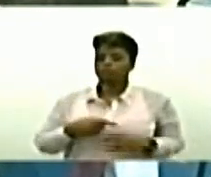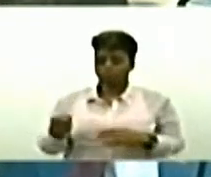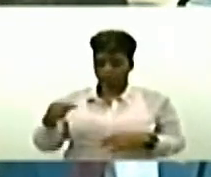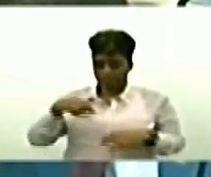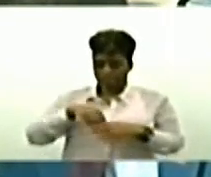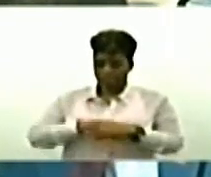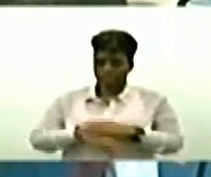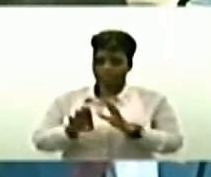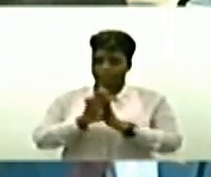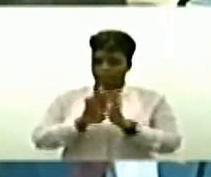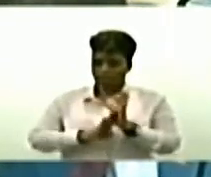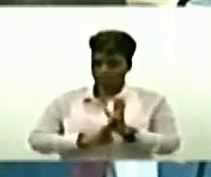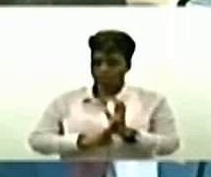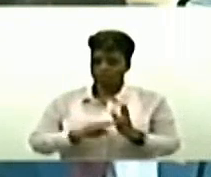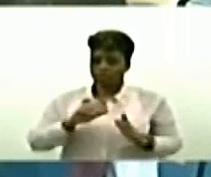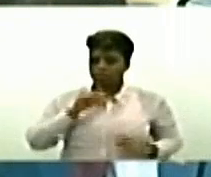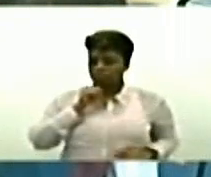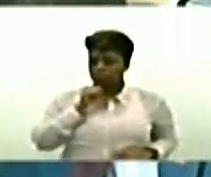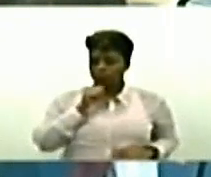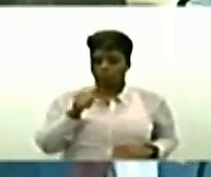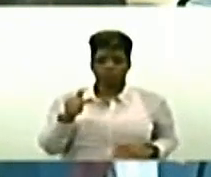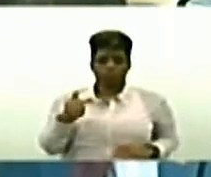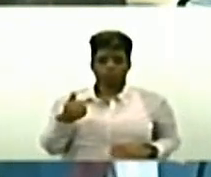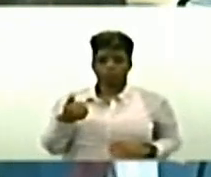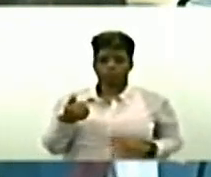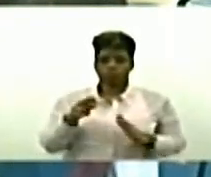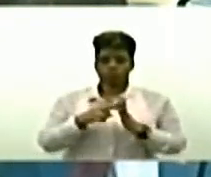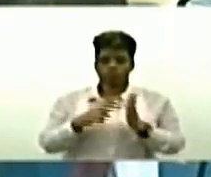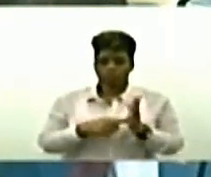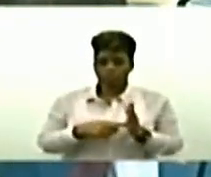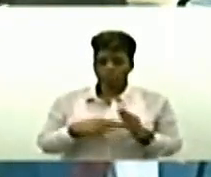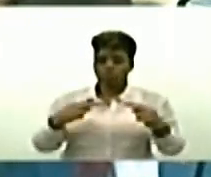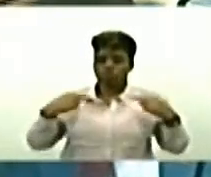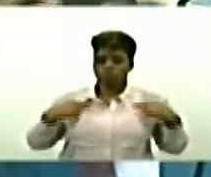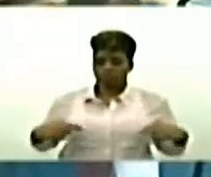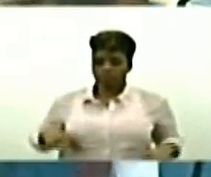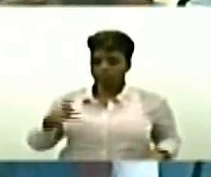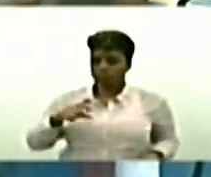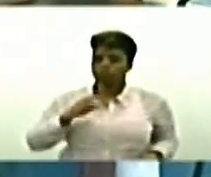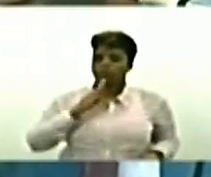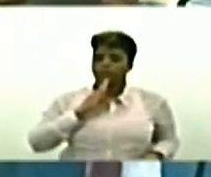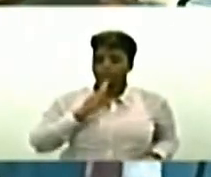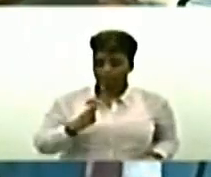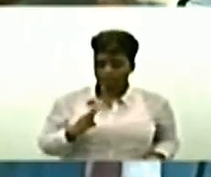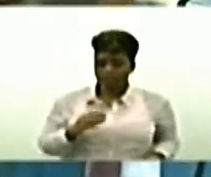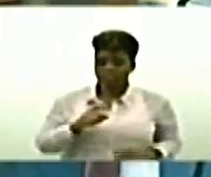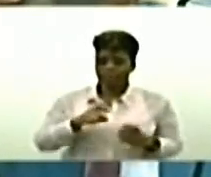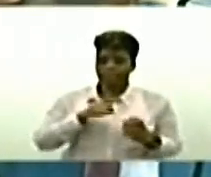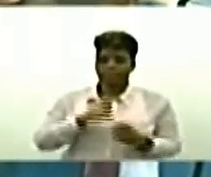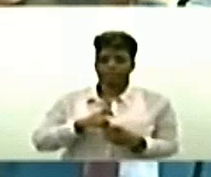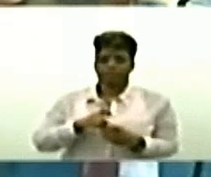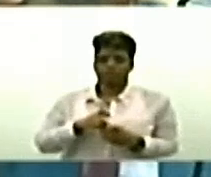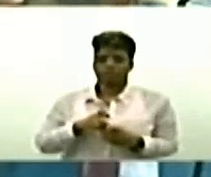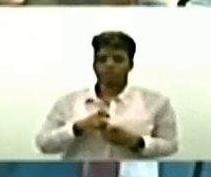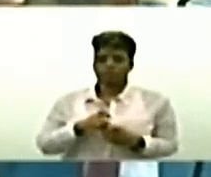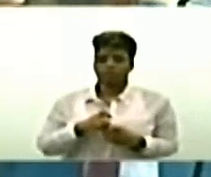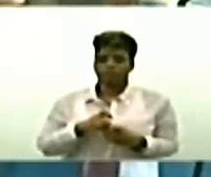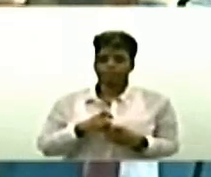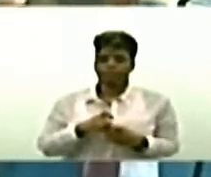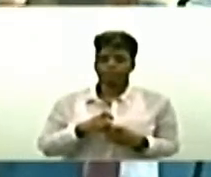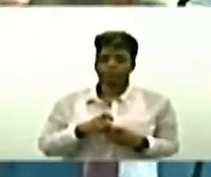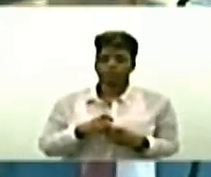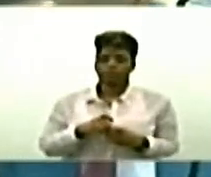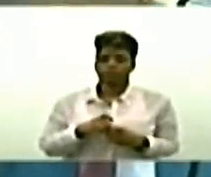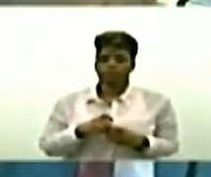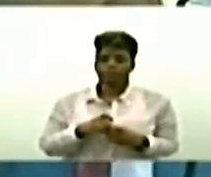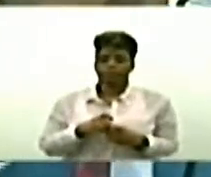in particular and not in regulations, that the uniform should be specific in that regard. As relates